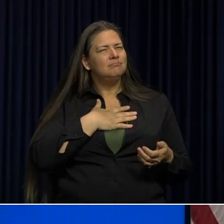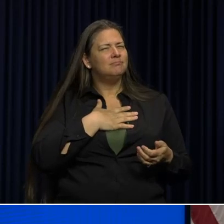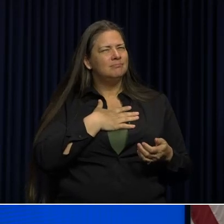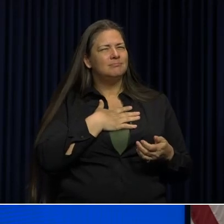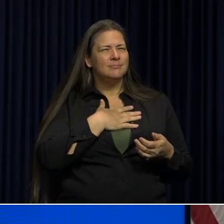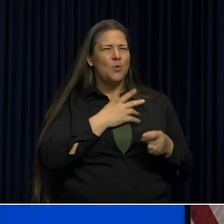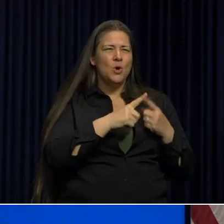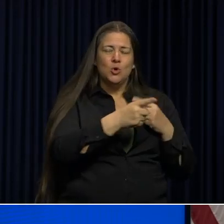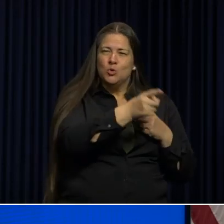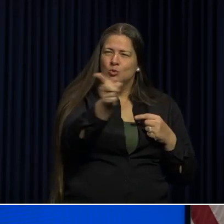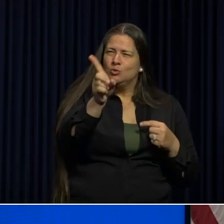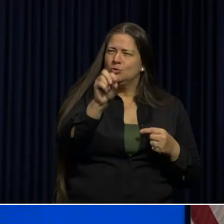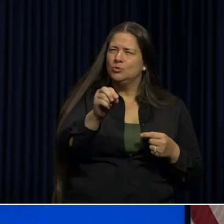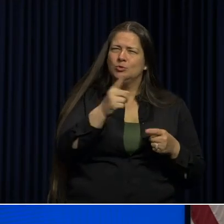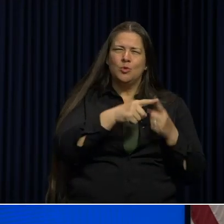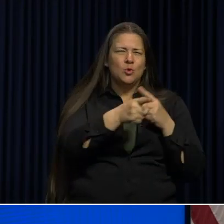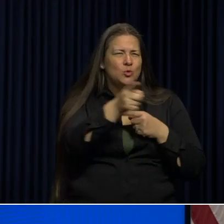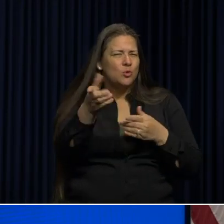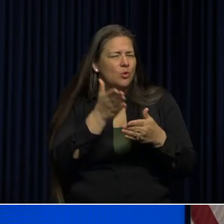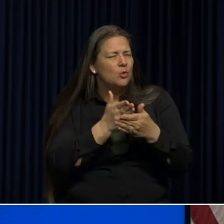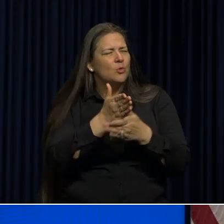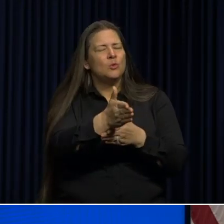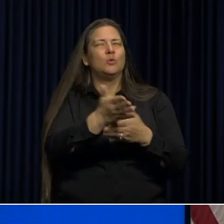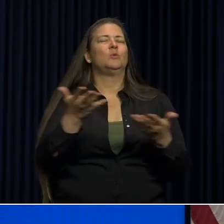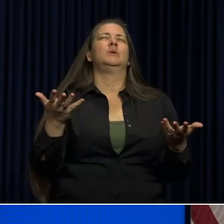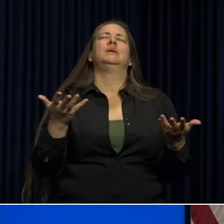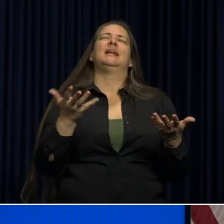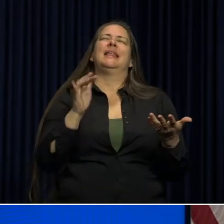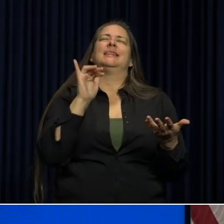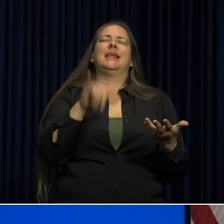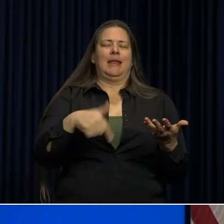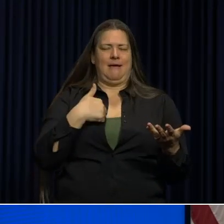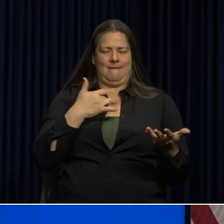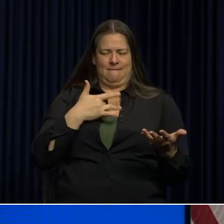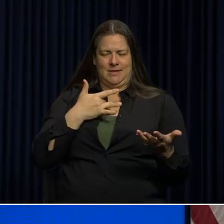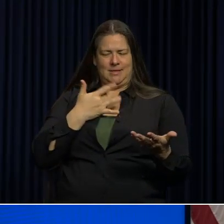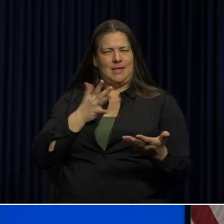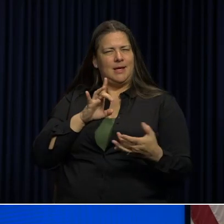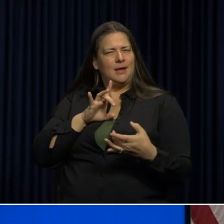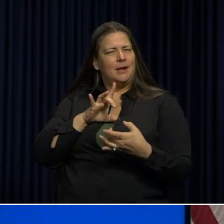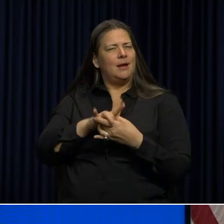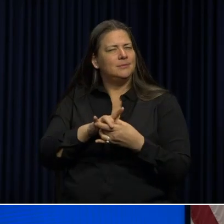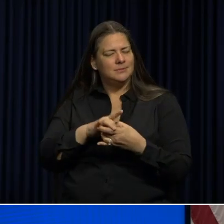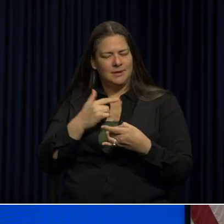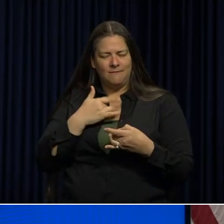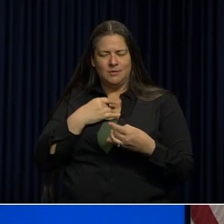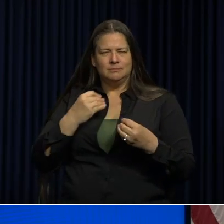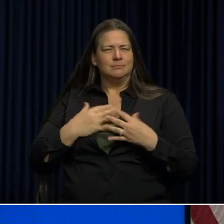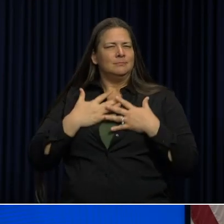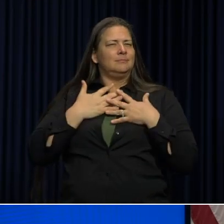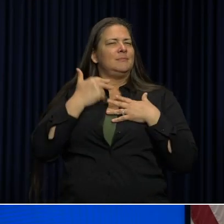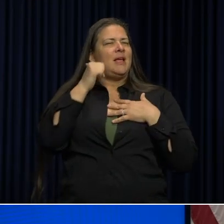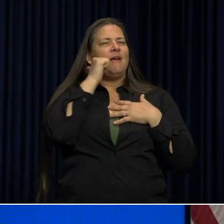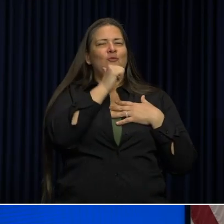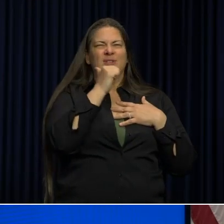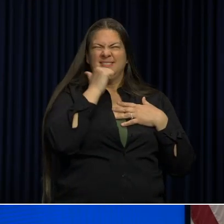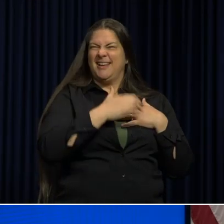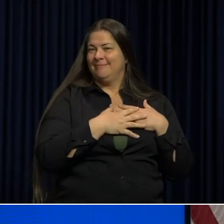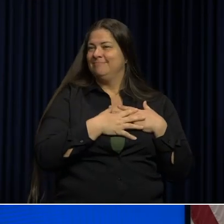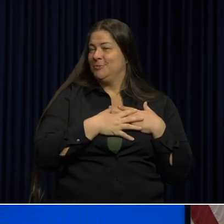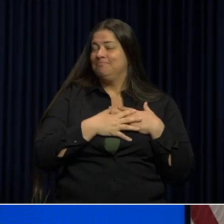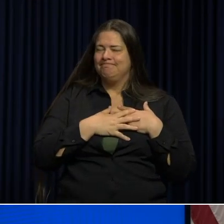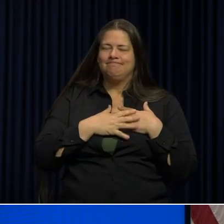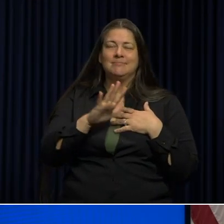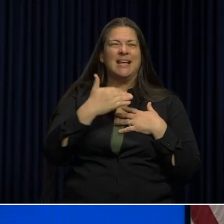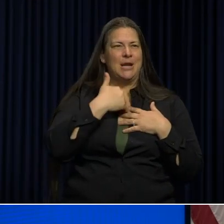all are having to do or go through. Just that connection gives me energy every day. All right, so I know we